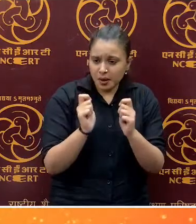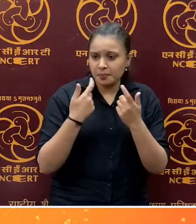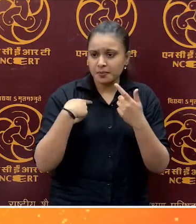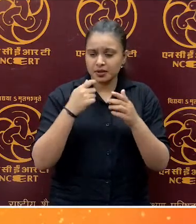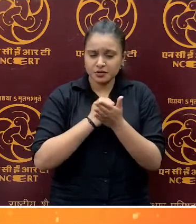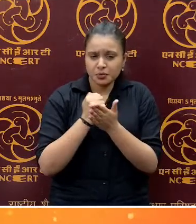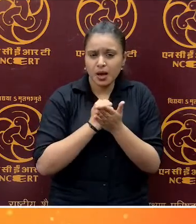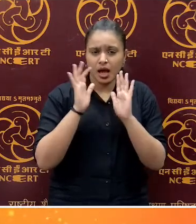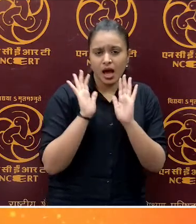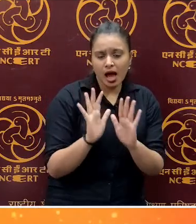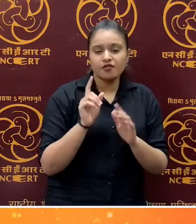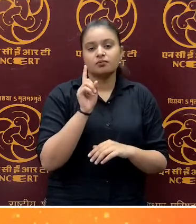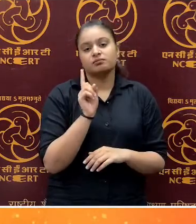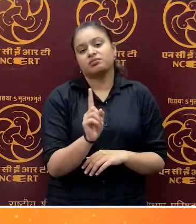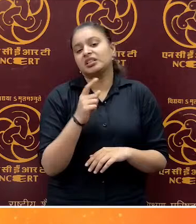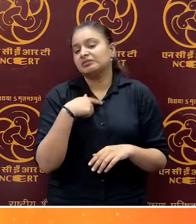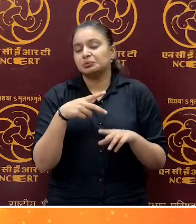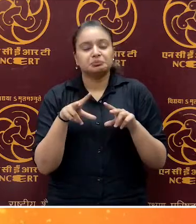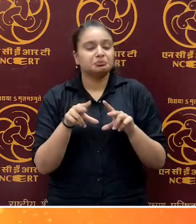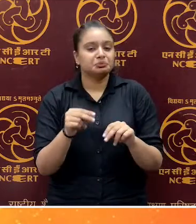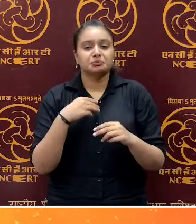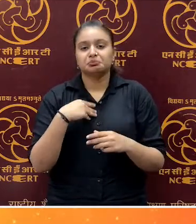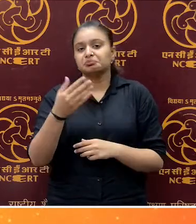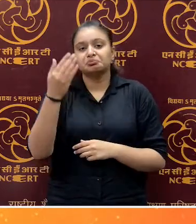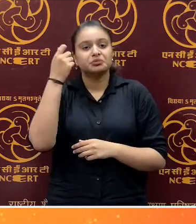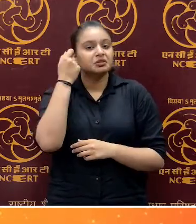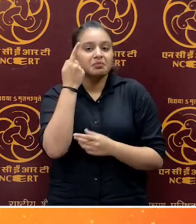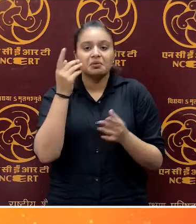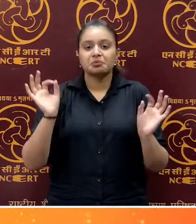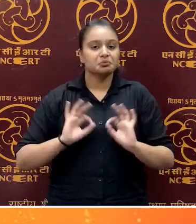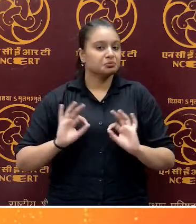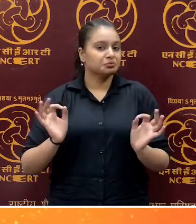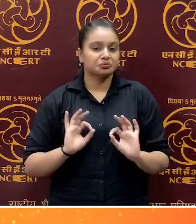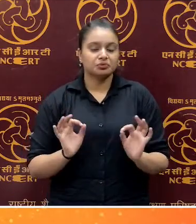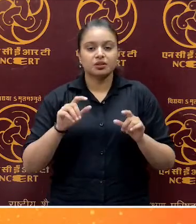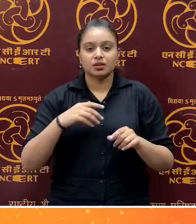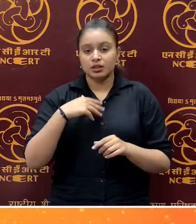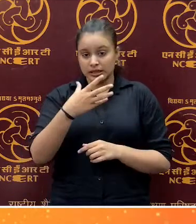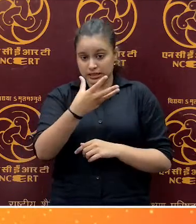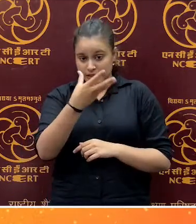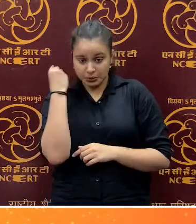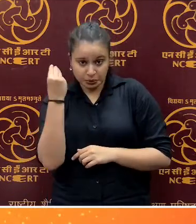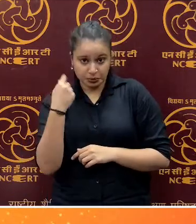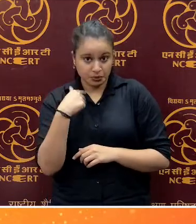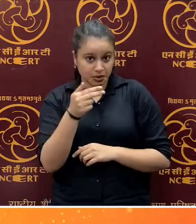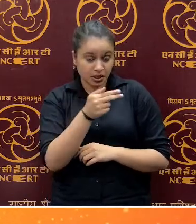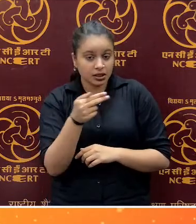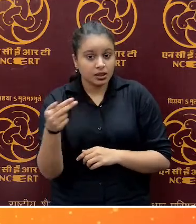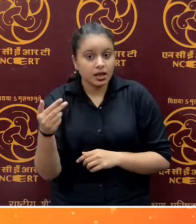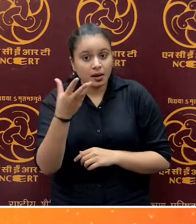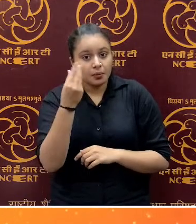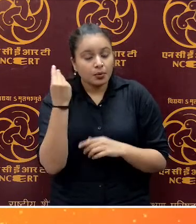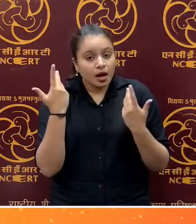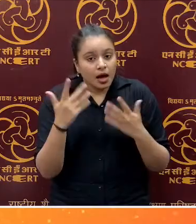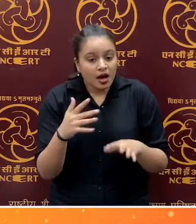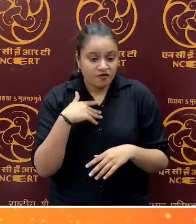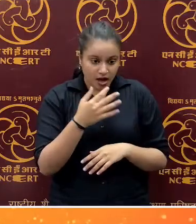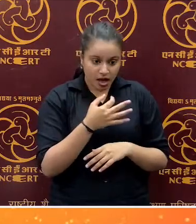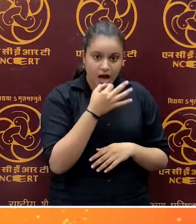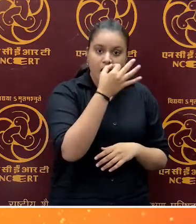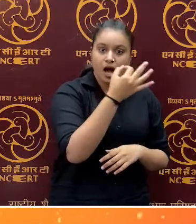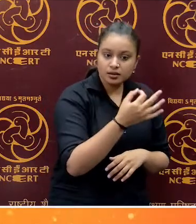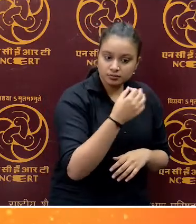but it was no of use. He had forgotten his name. He asked an